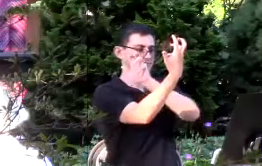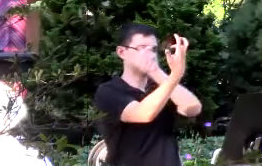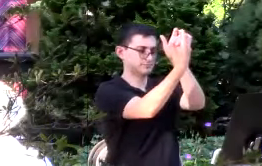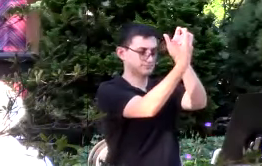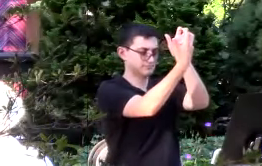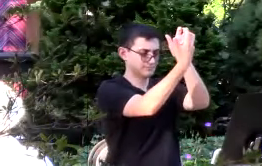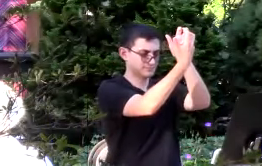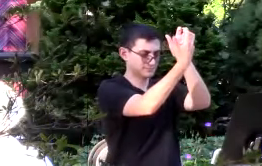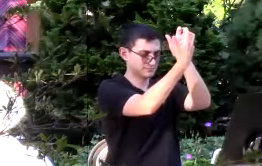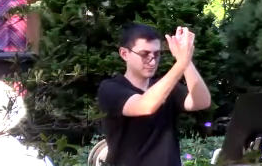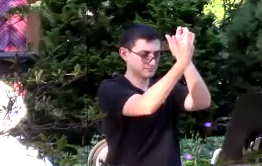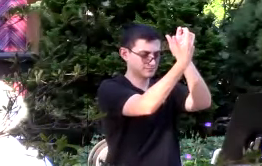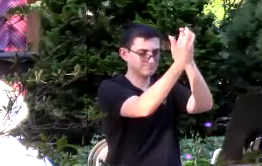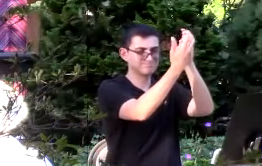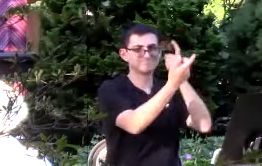v'nechemata